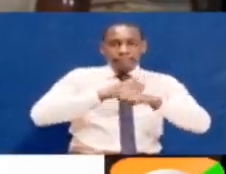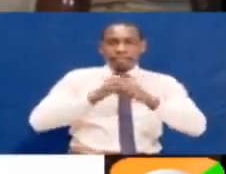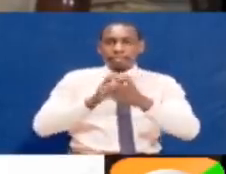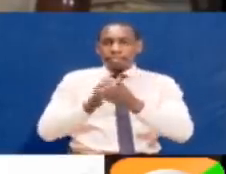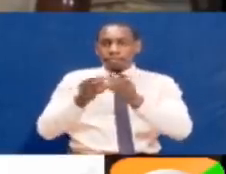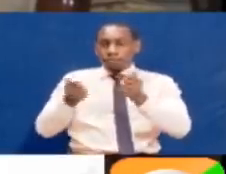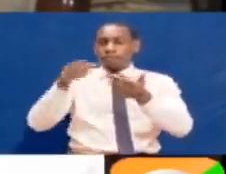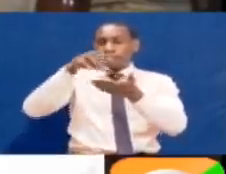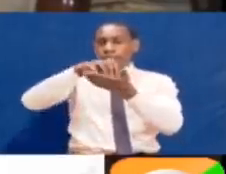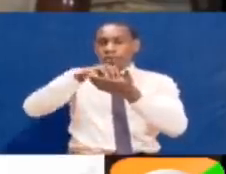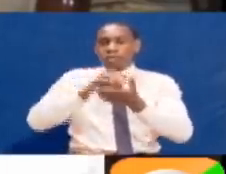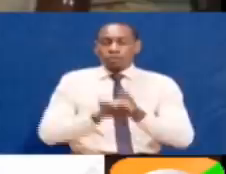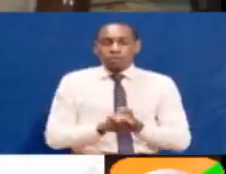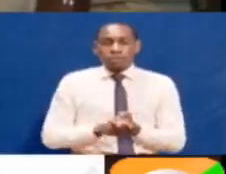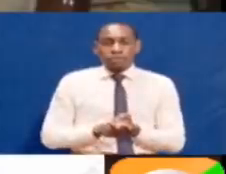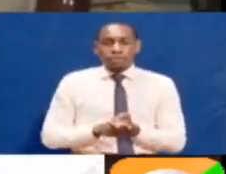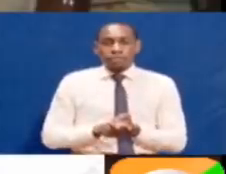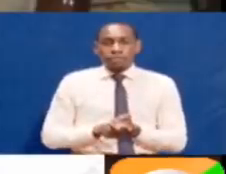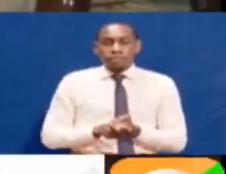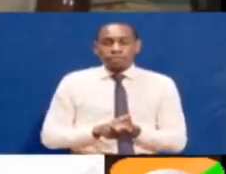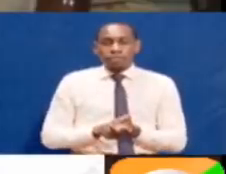with situations. Speaking so of